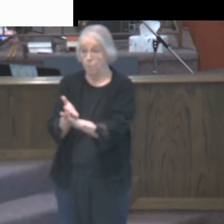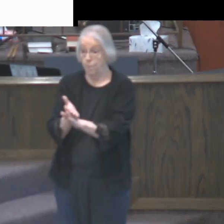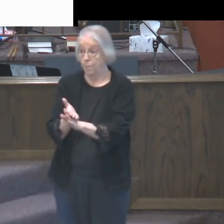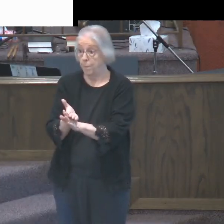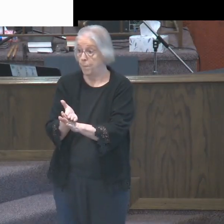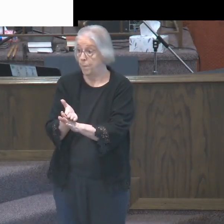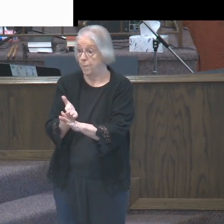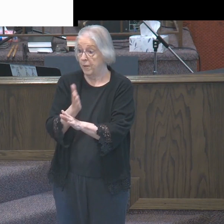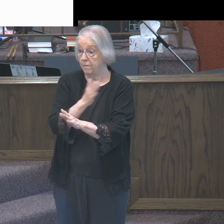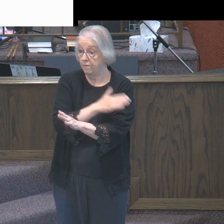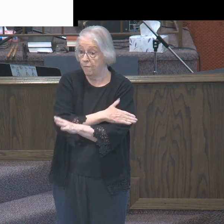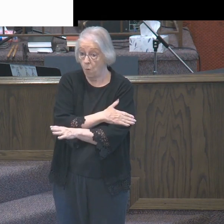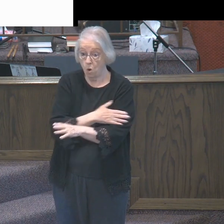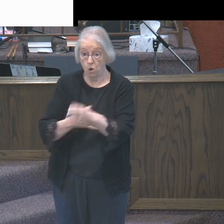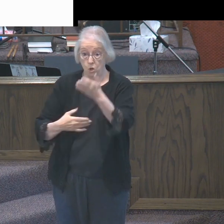Is what the Jews thought.